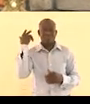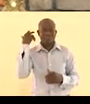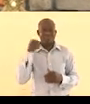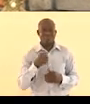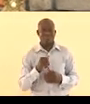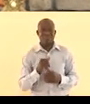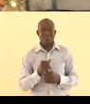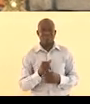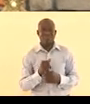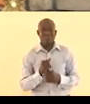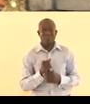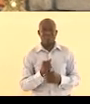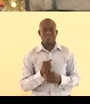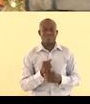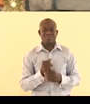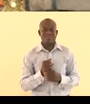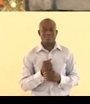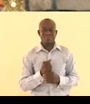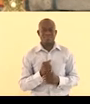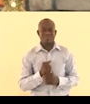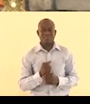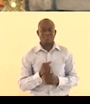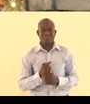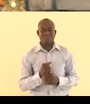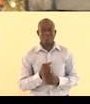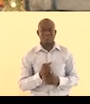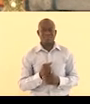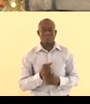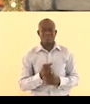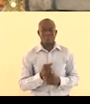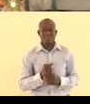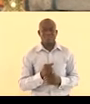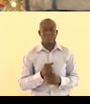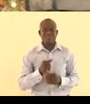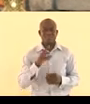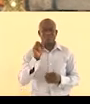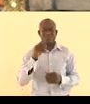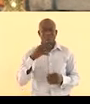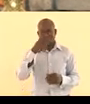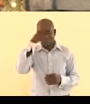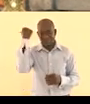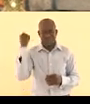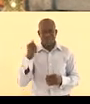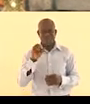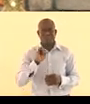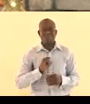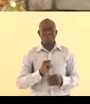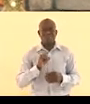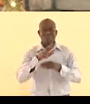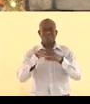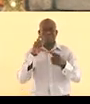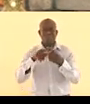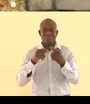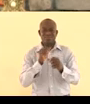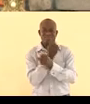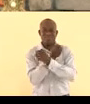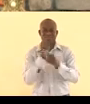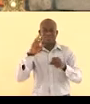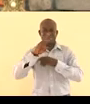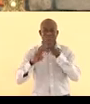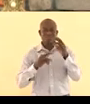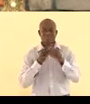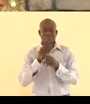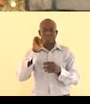tribal clannish idea of salvation. So because I came to save the world, I must begin from my